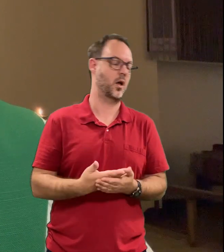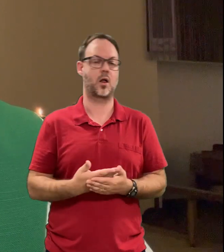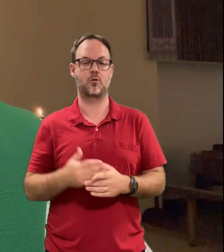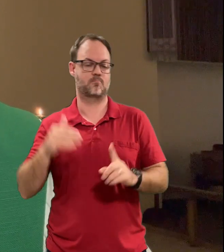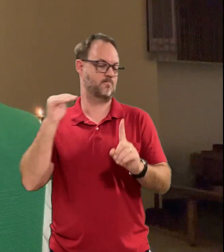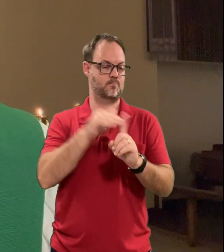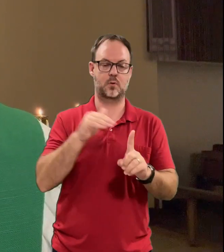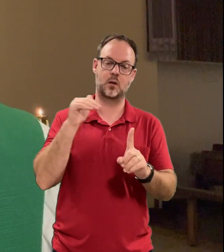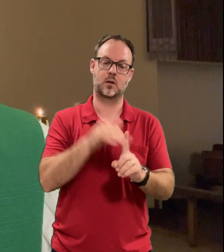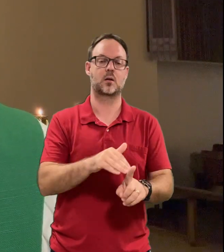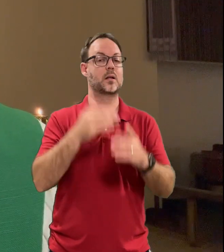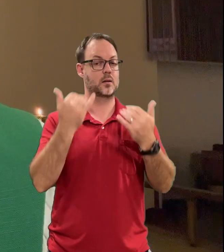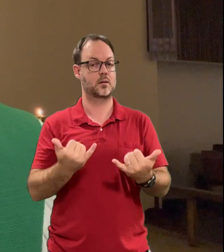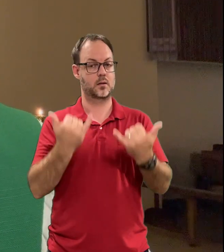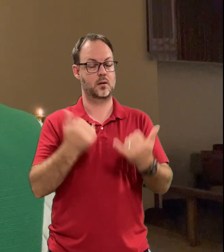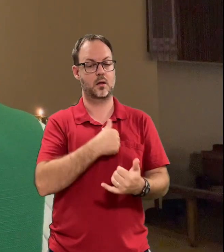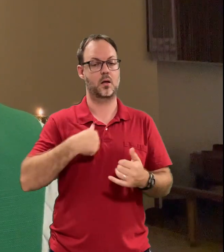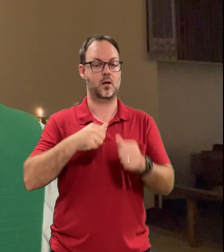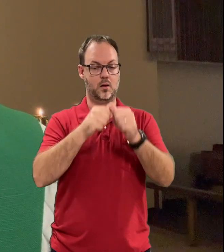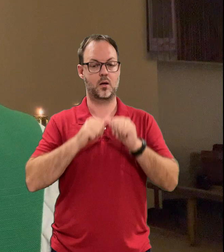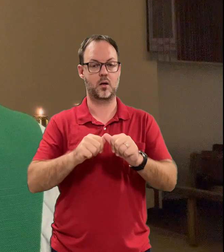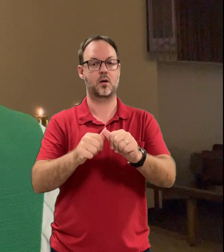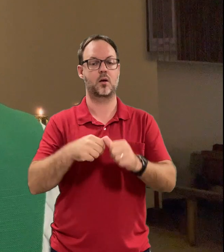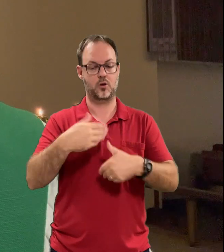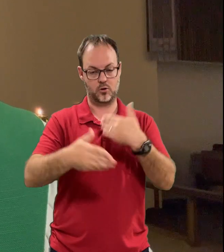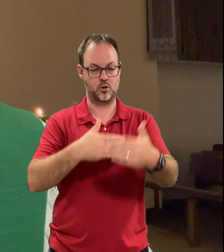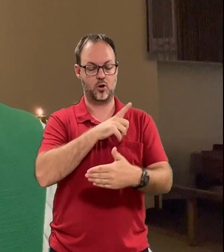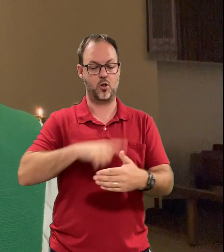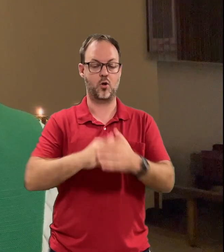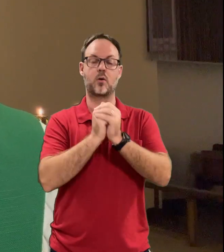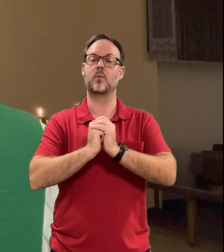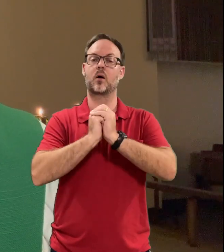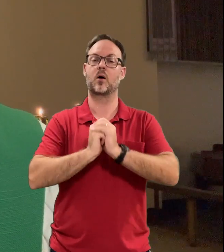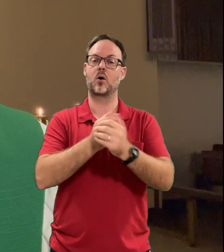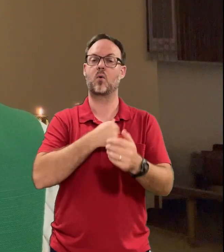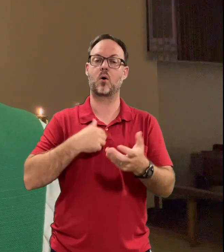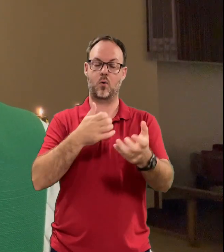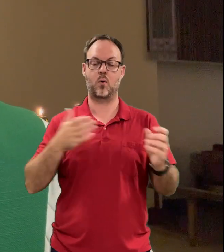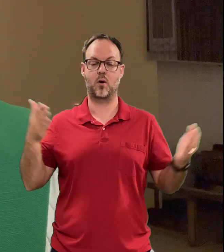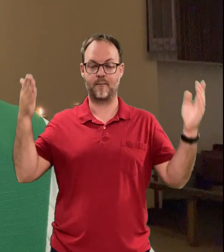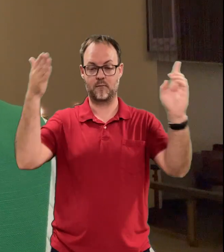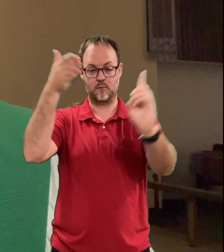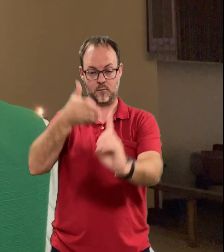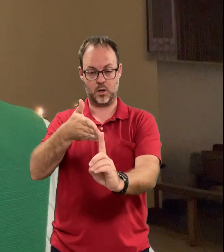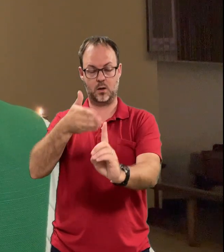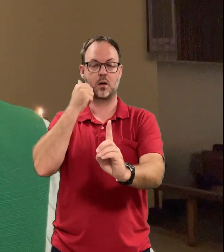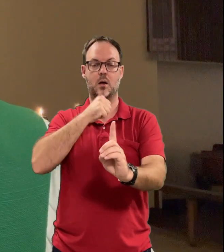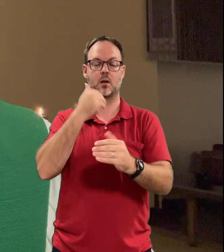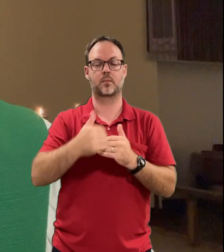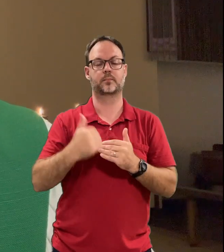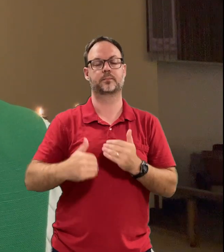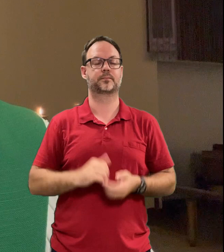of his assaults. Today, as we continue our series on the Lord's Prayer, we want to focus in